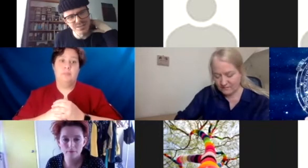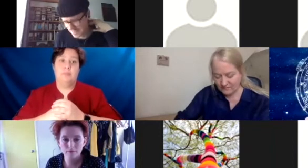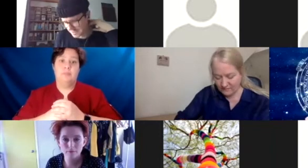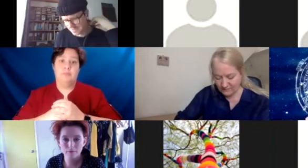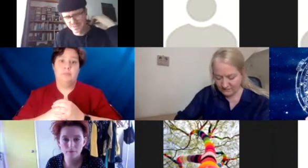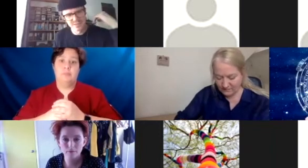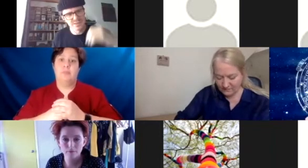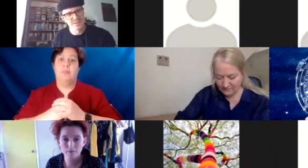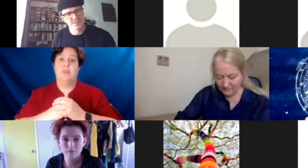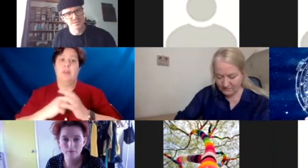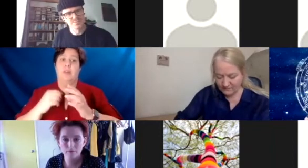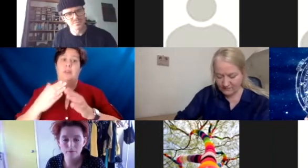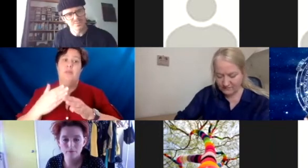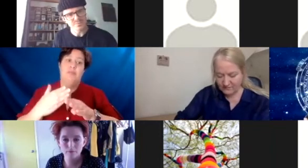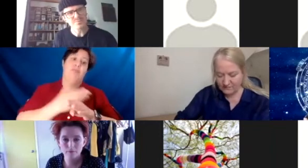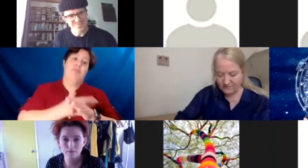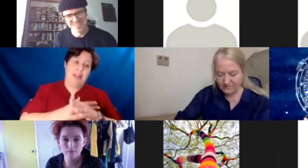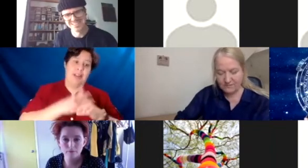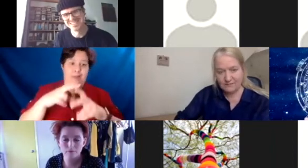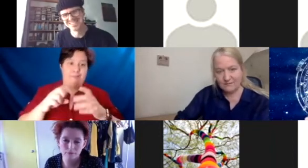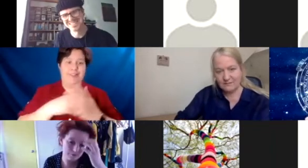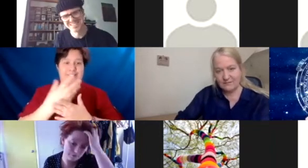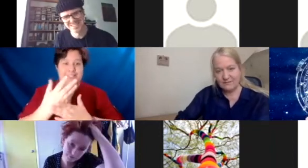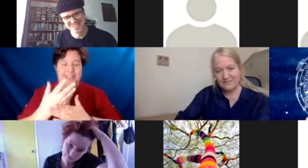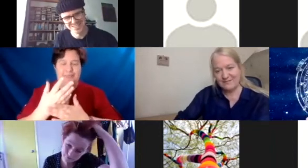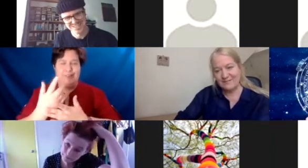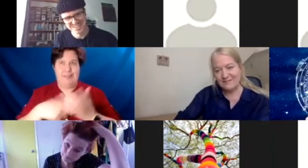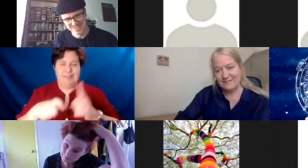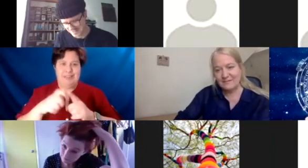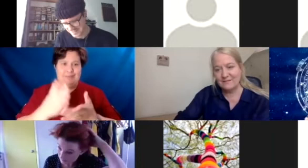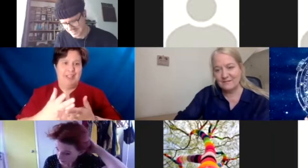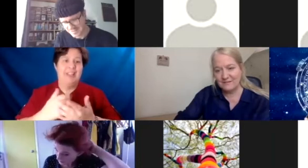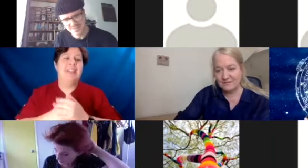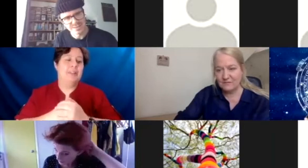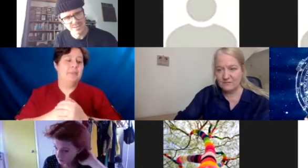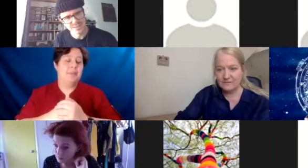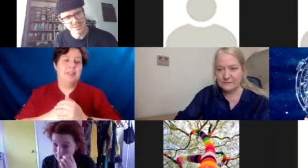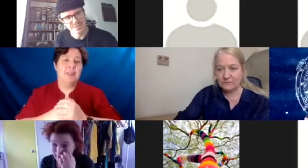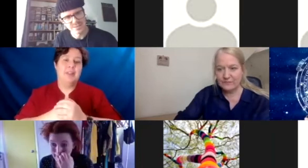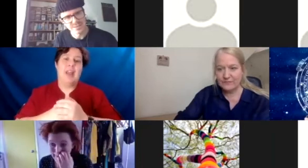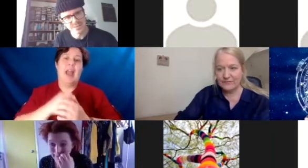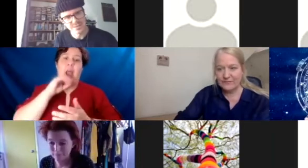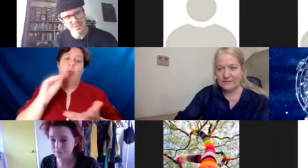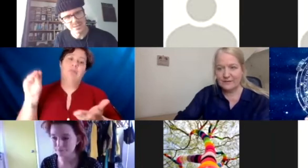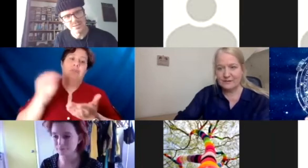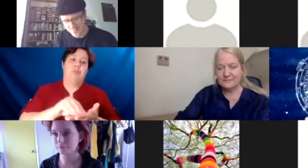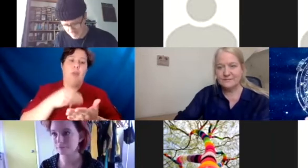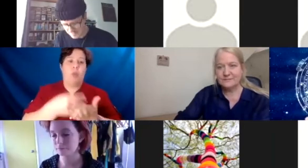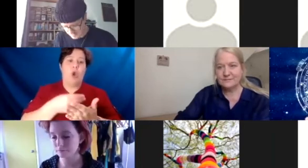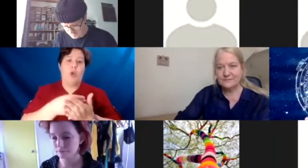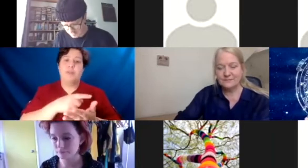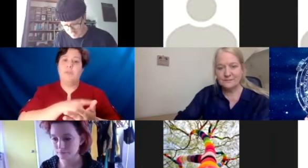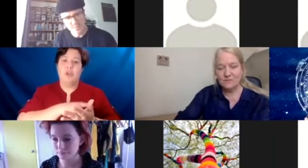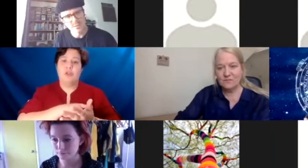This is kind of pre-R&D, isn't it? Yeah. I would probably put a cost in, because we wouldn't be